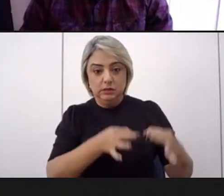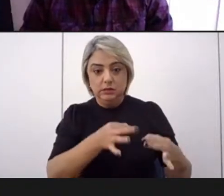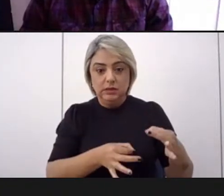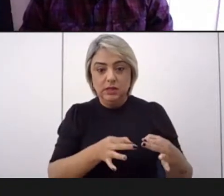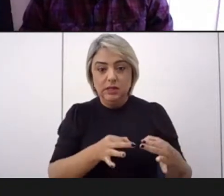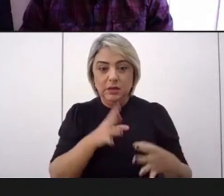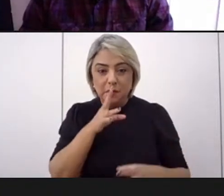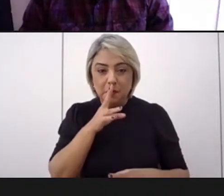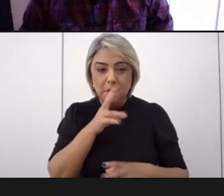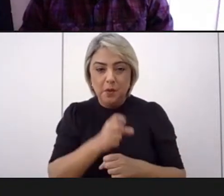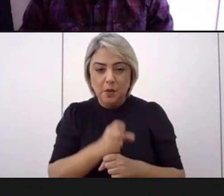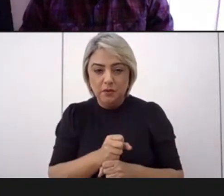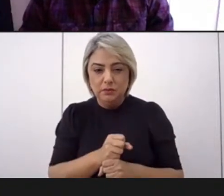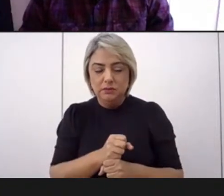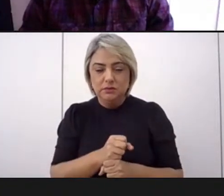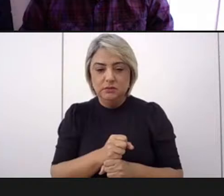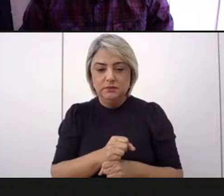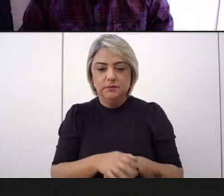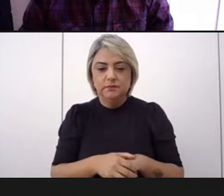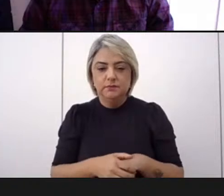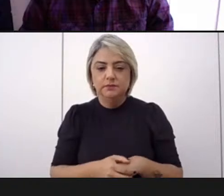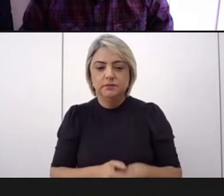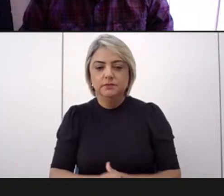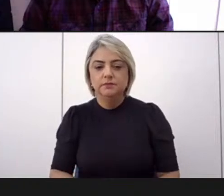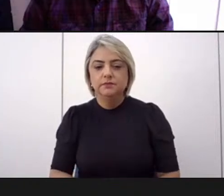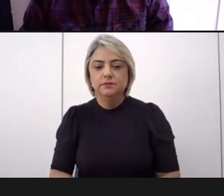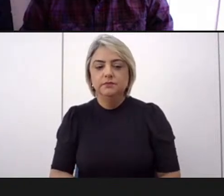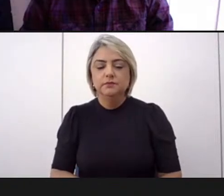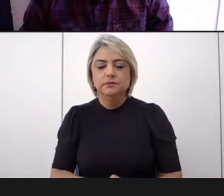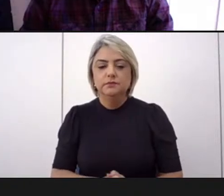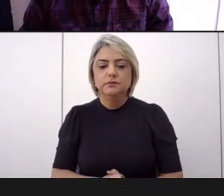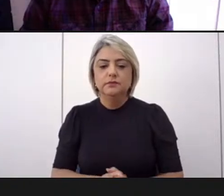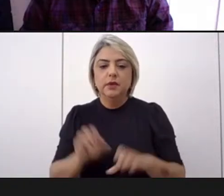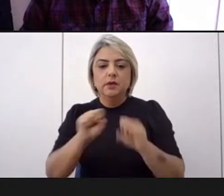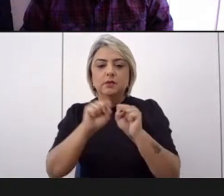in a system of rule of law. So they don't need to